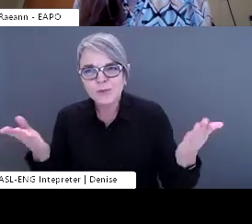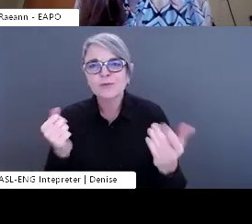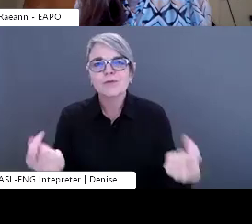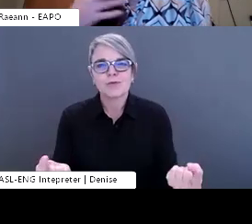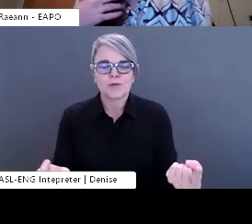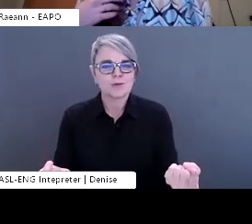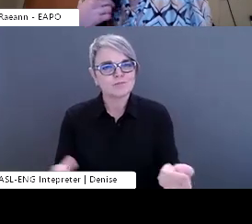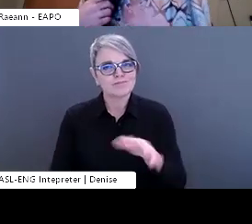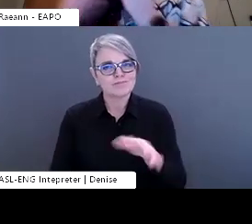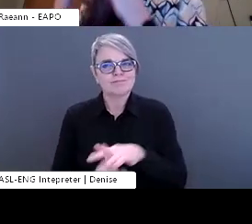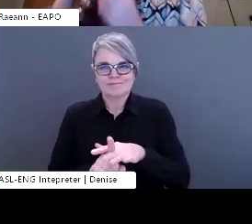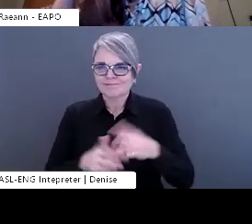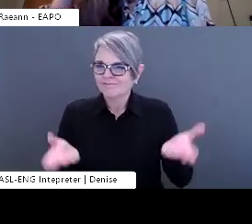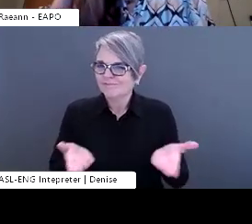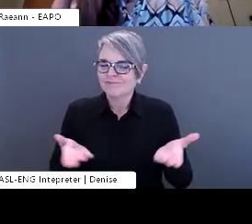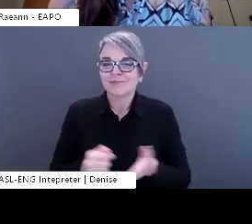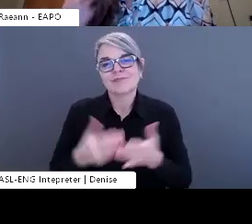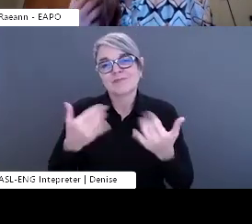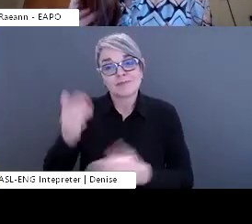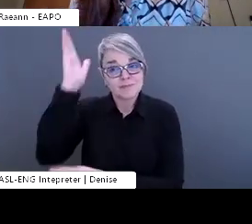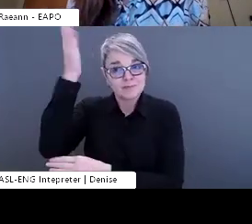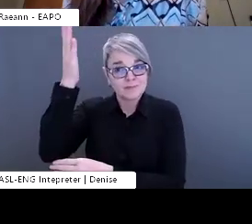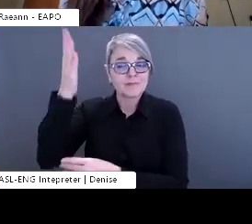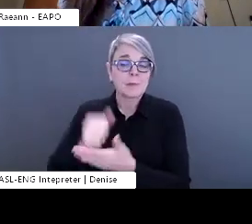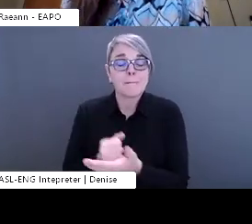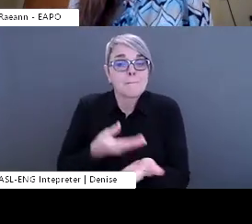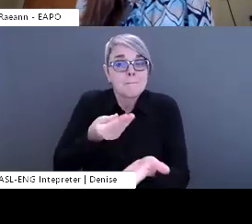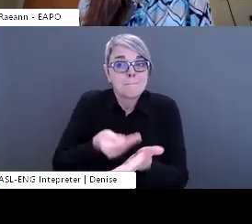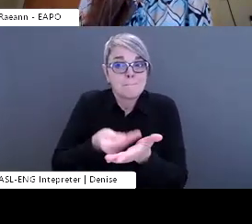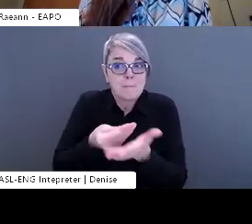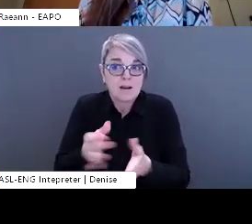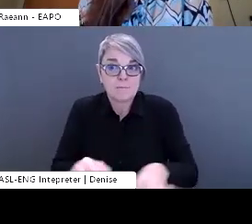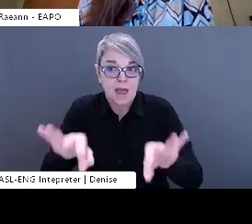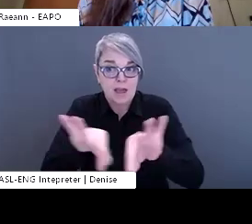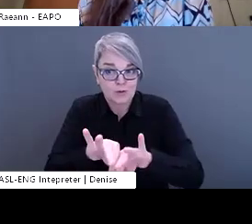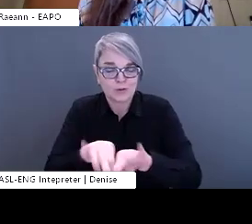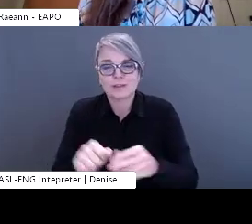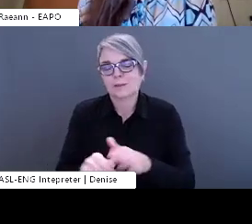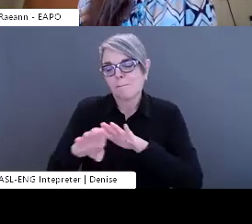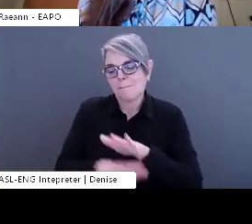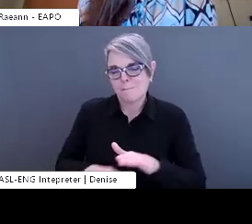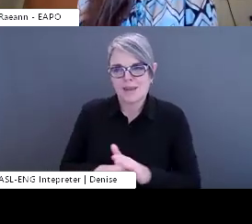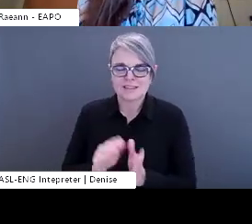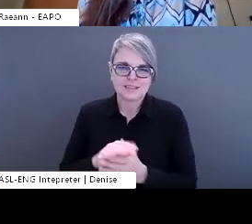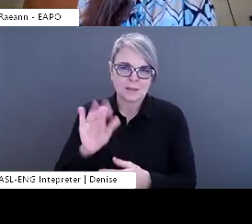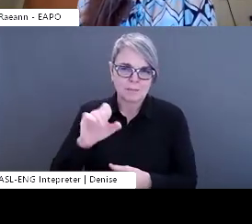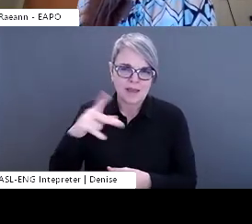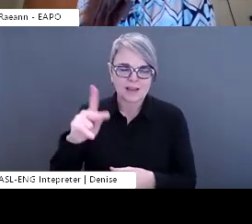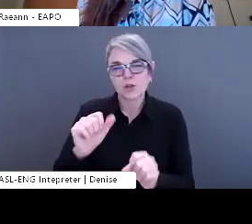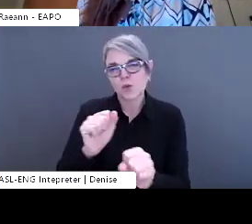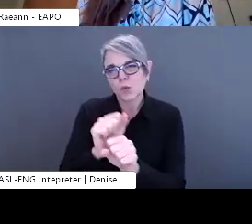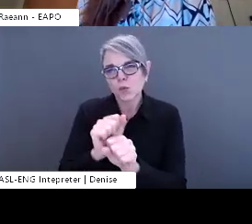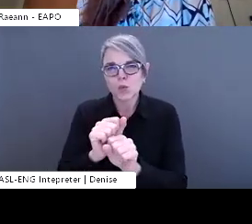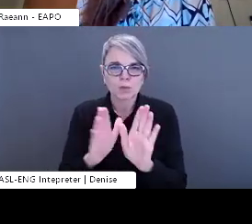the end of our Money Matters Banking Basics workbook. What we learned was different banking options, your